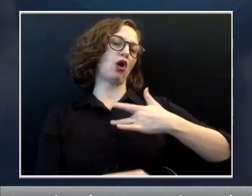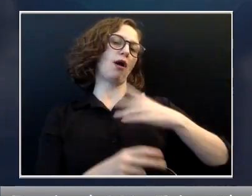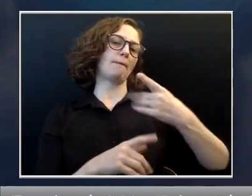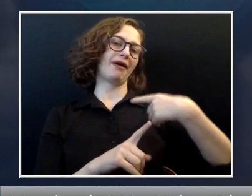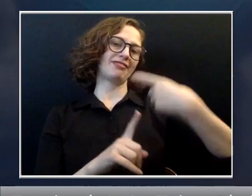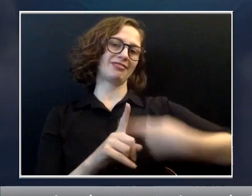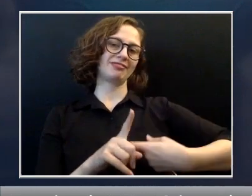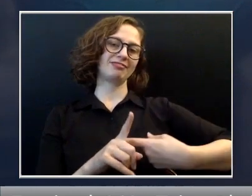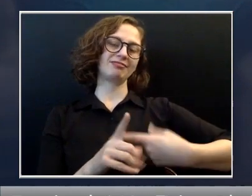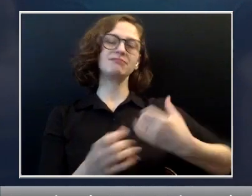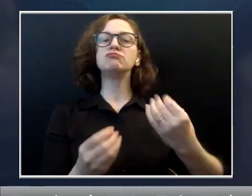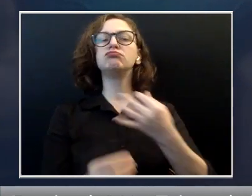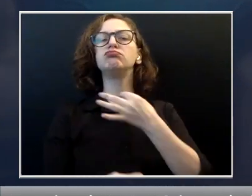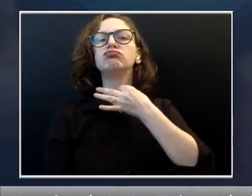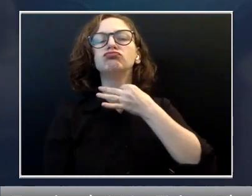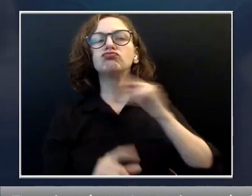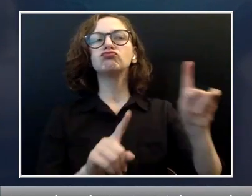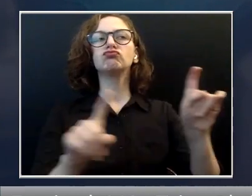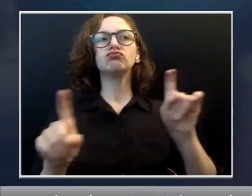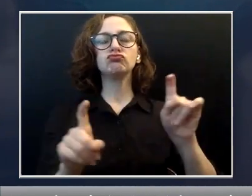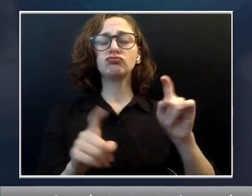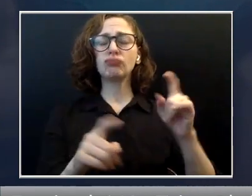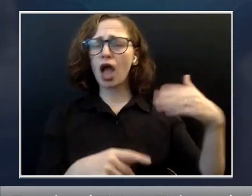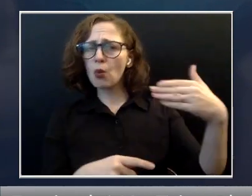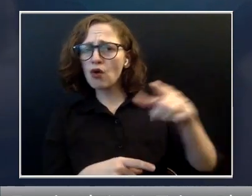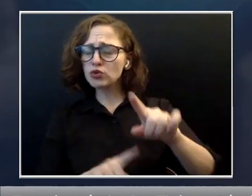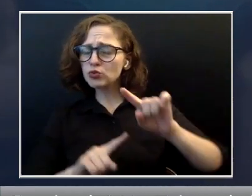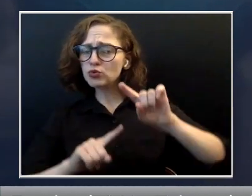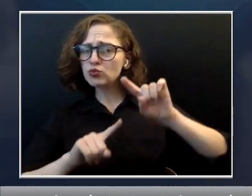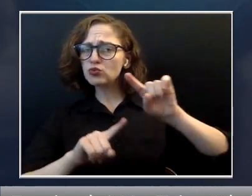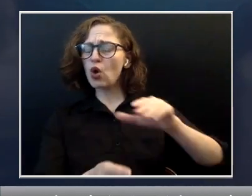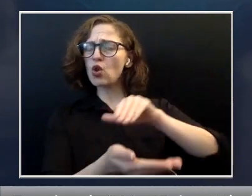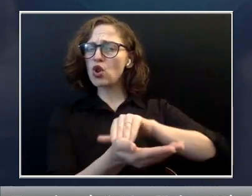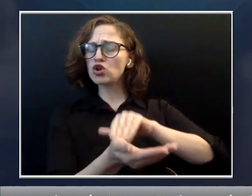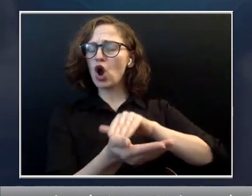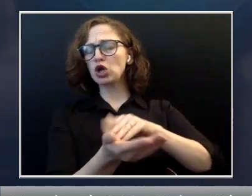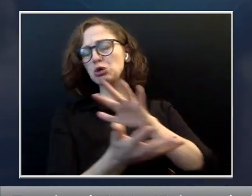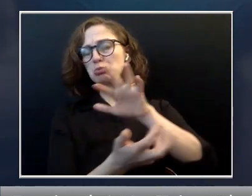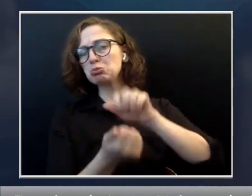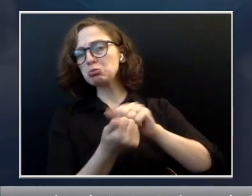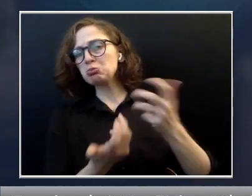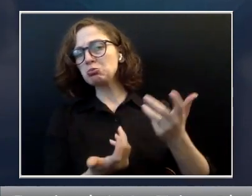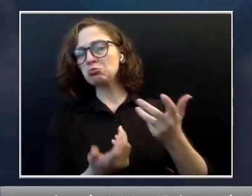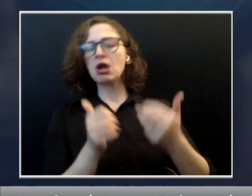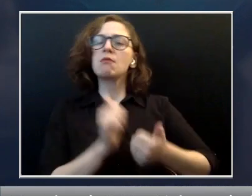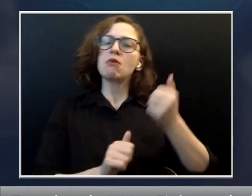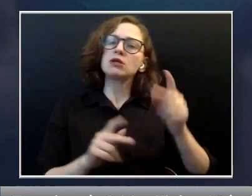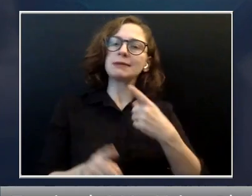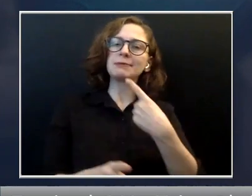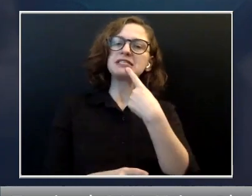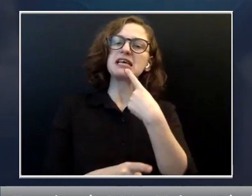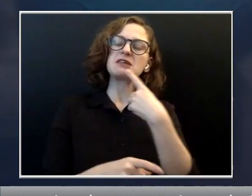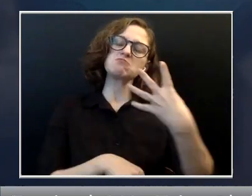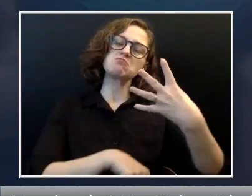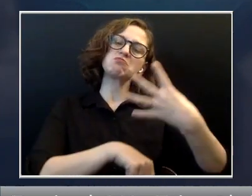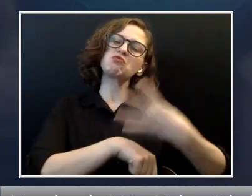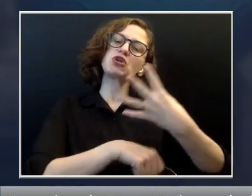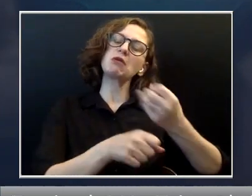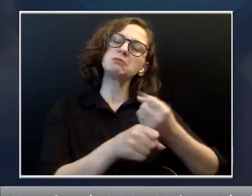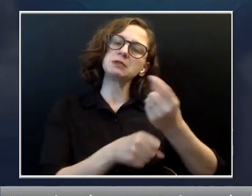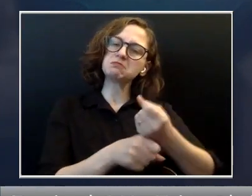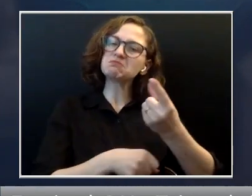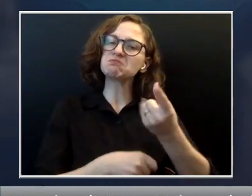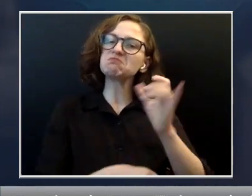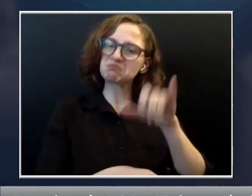you visit a doctor on average? Turns out most people would say they go 4 times a year. That's the national average, 4 times a